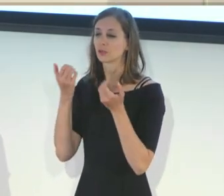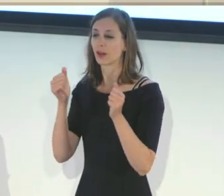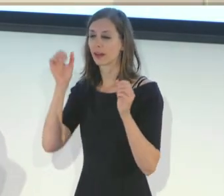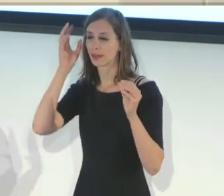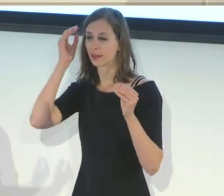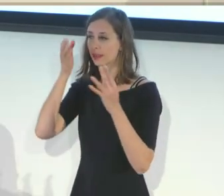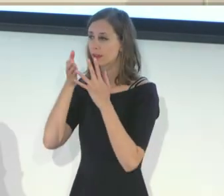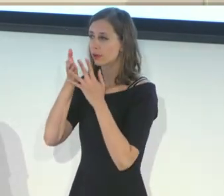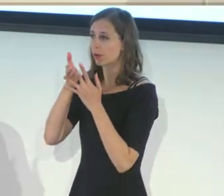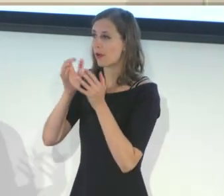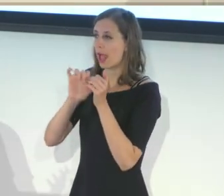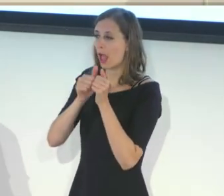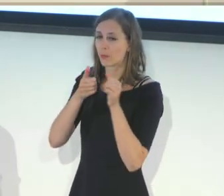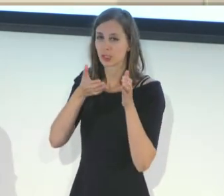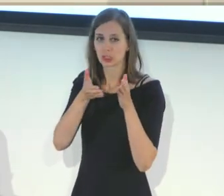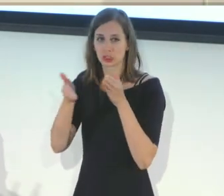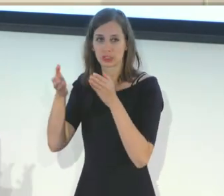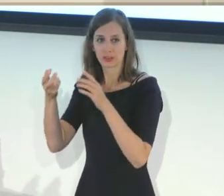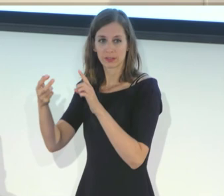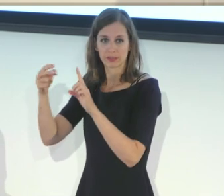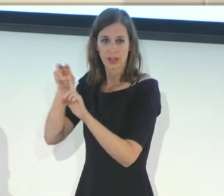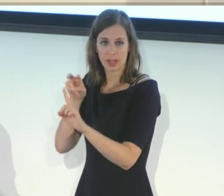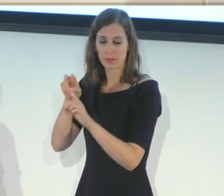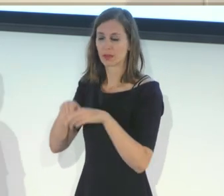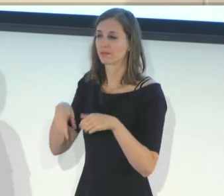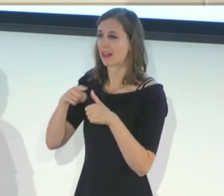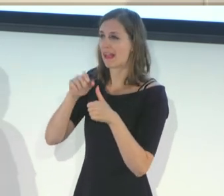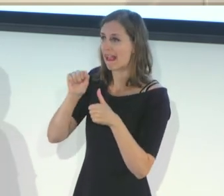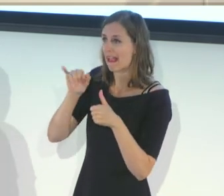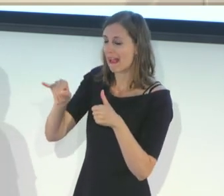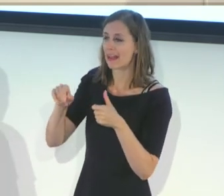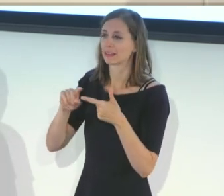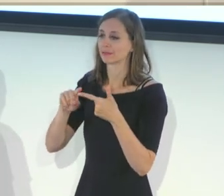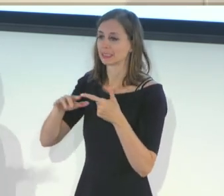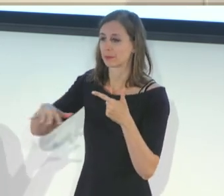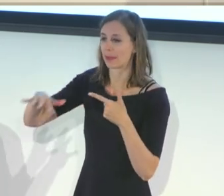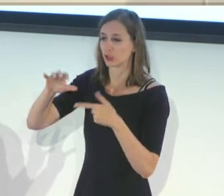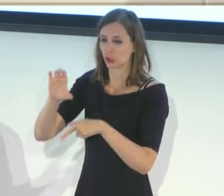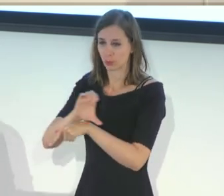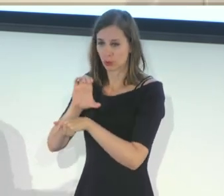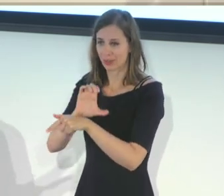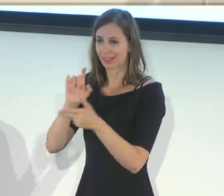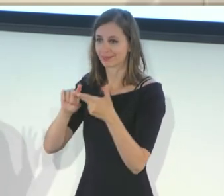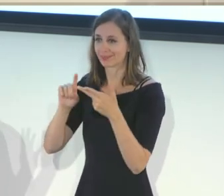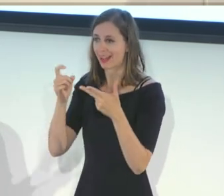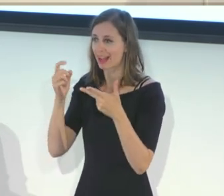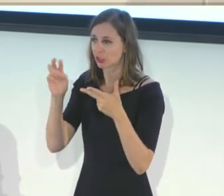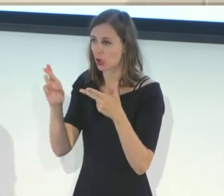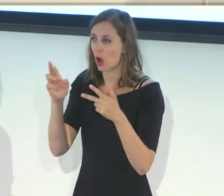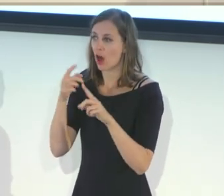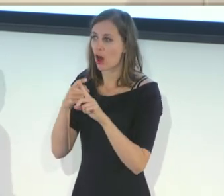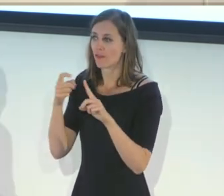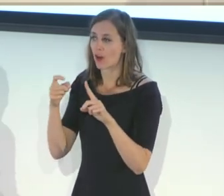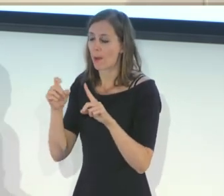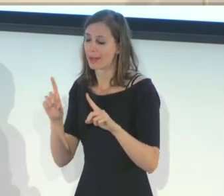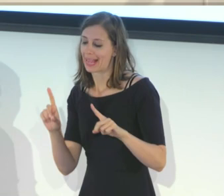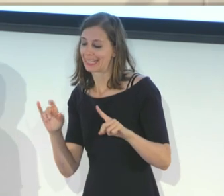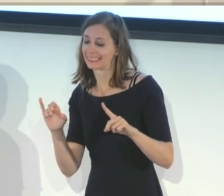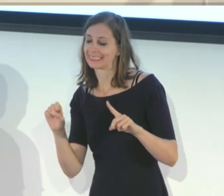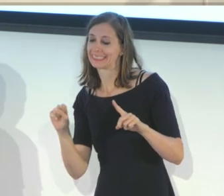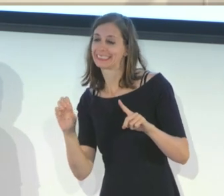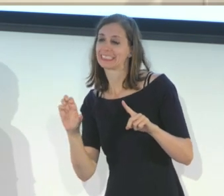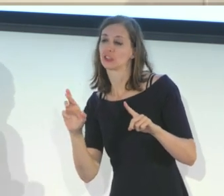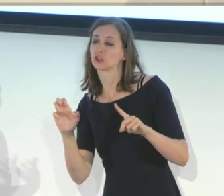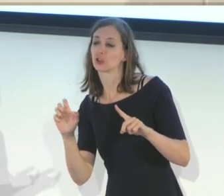of AI, spatial computing, XR, from a discrete computing paradigm